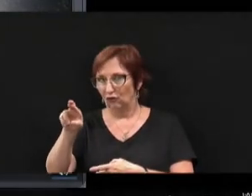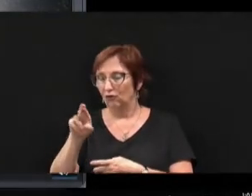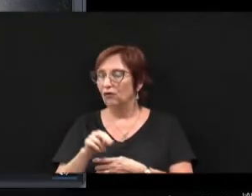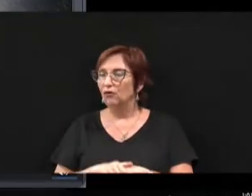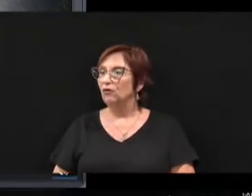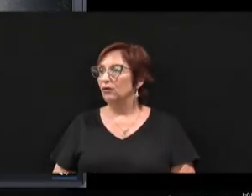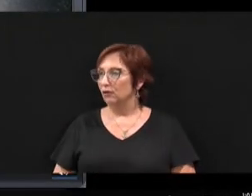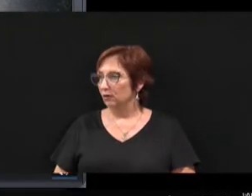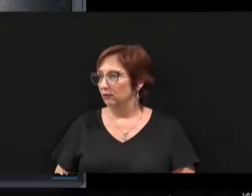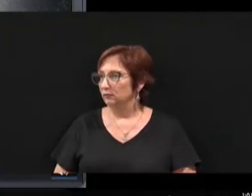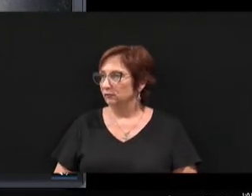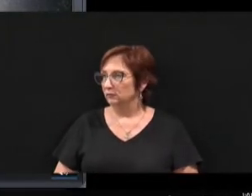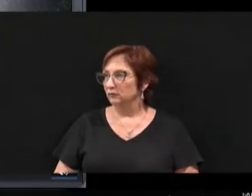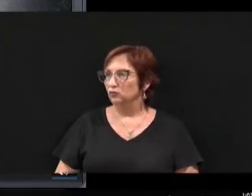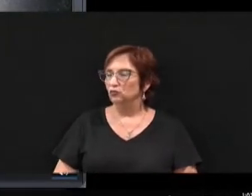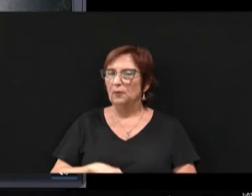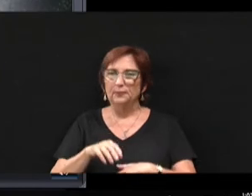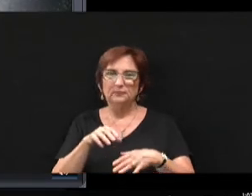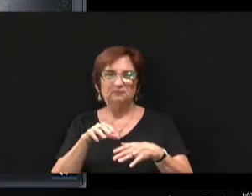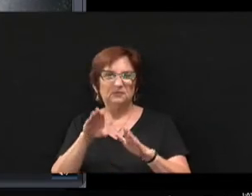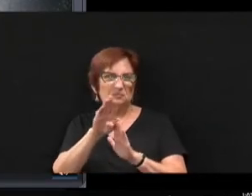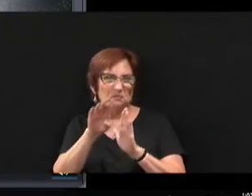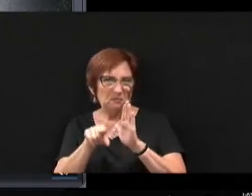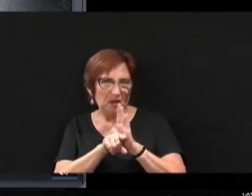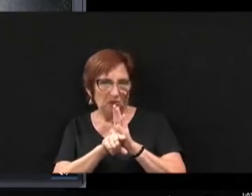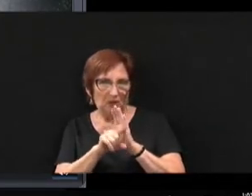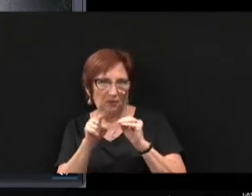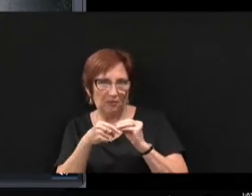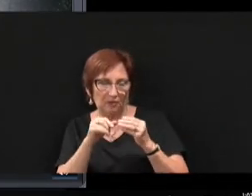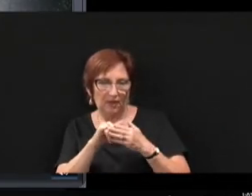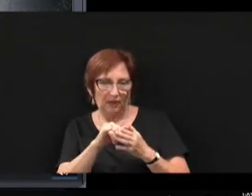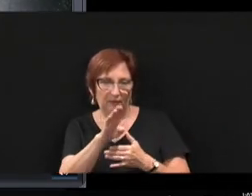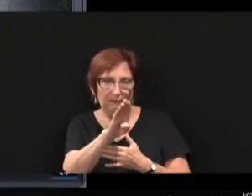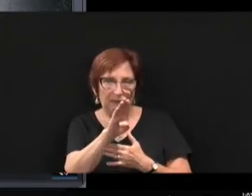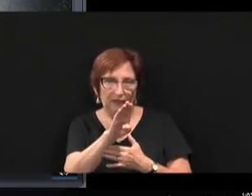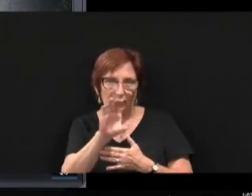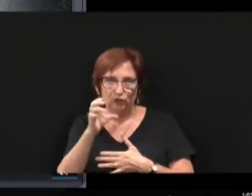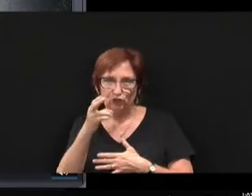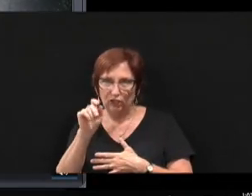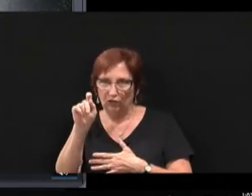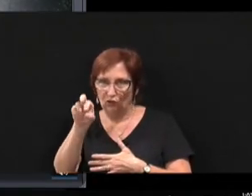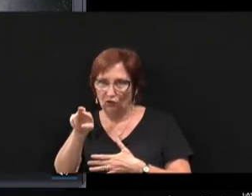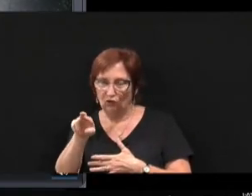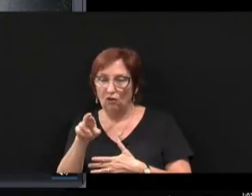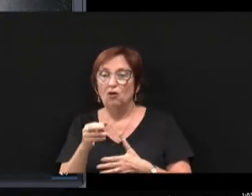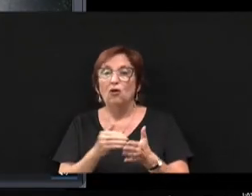I'm going to give you a little history of the B checker. A lot of times, a lot